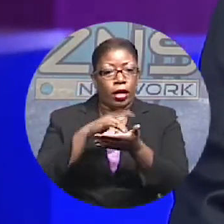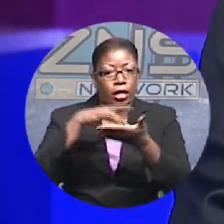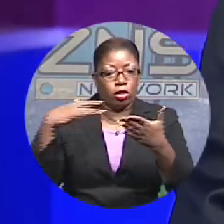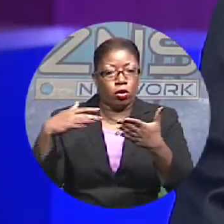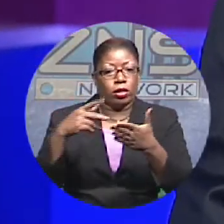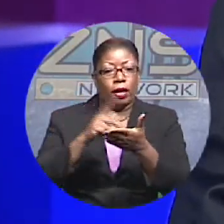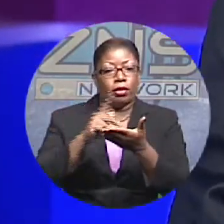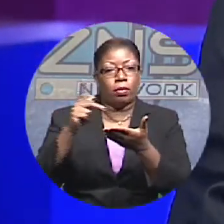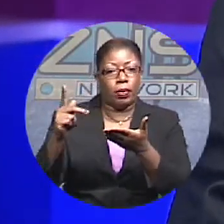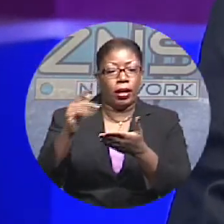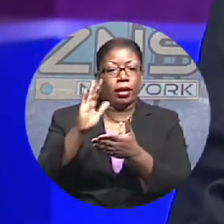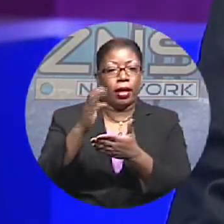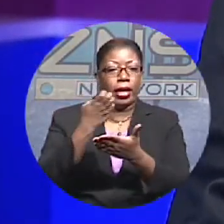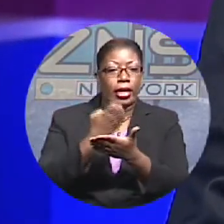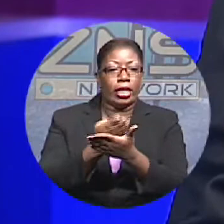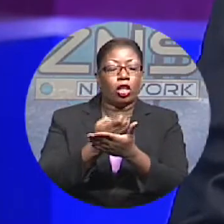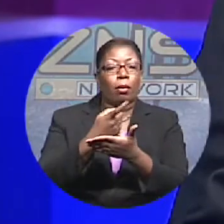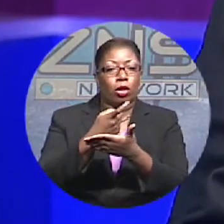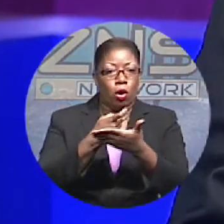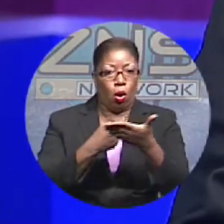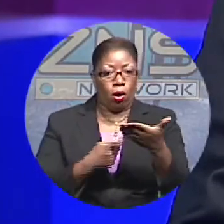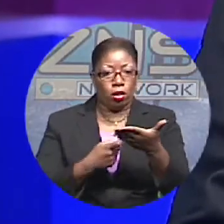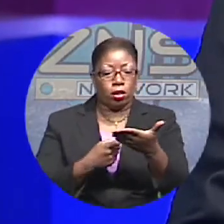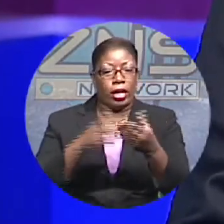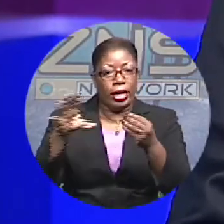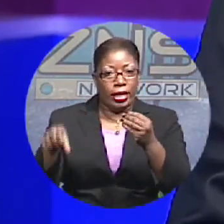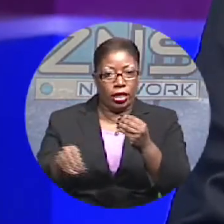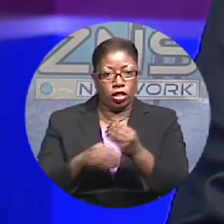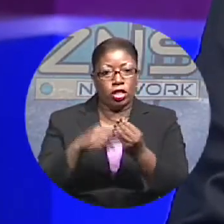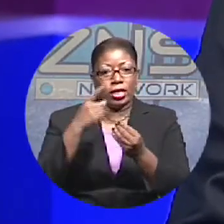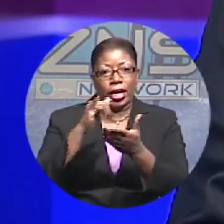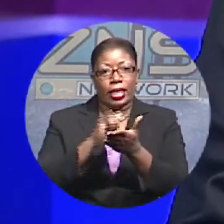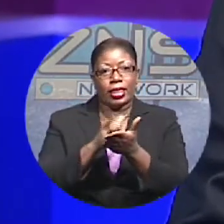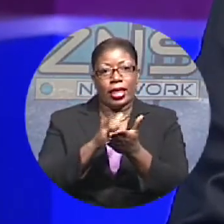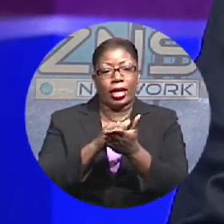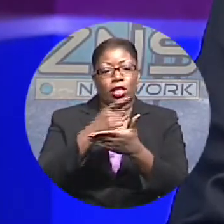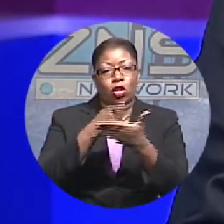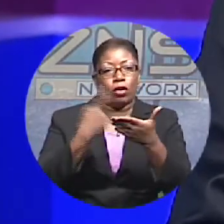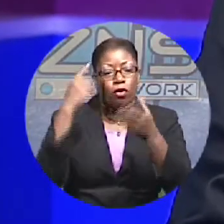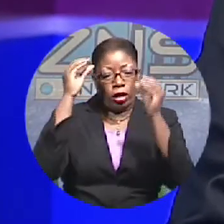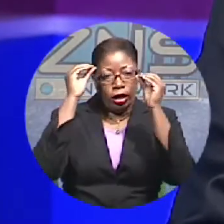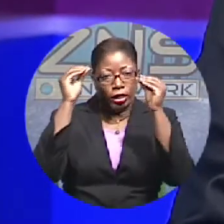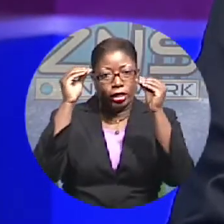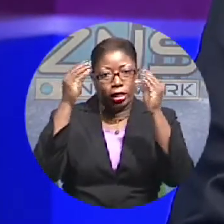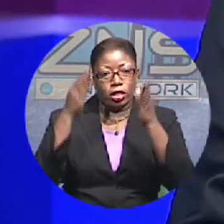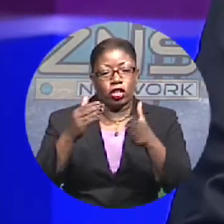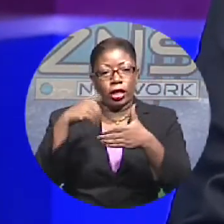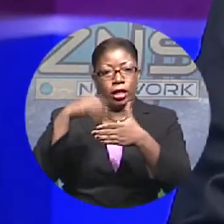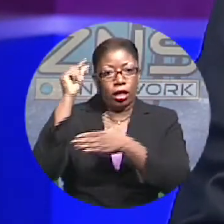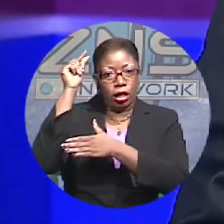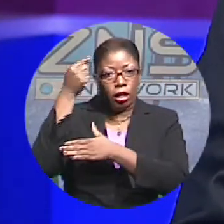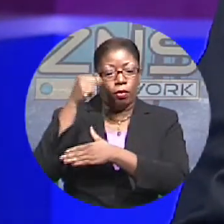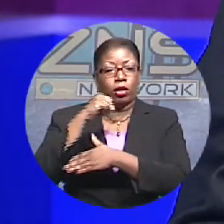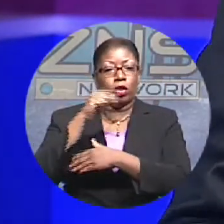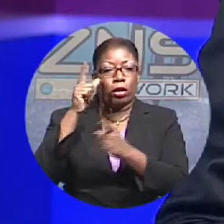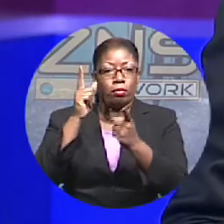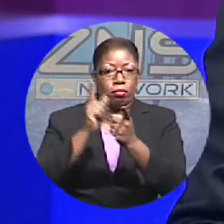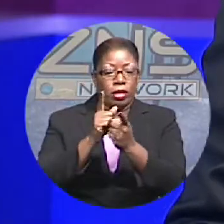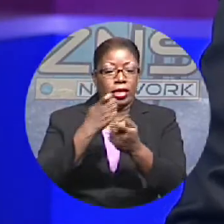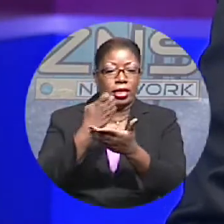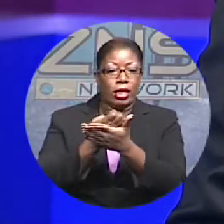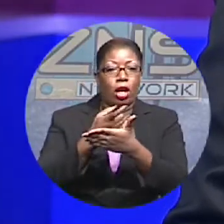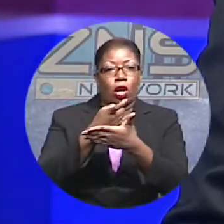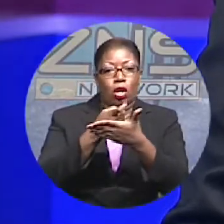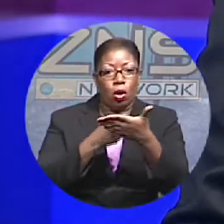own economic costs. In addition, he said there is also a cost for teaching in the event a particular government does not meet its economic